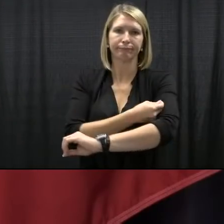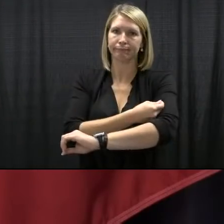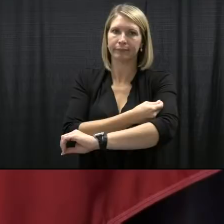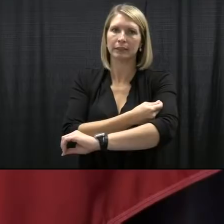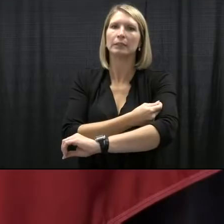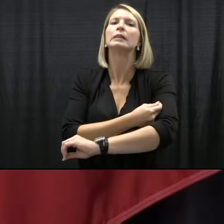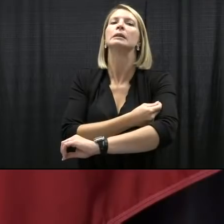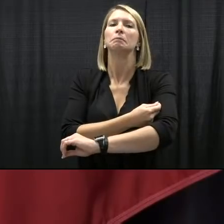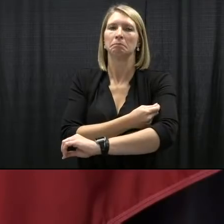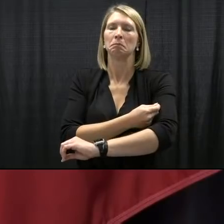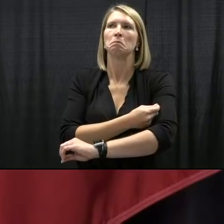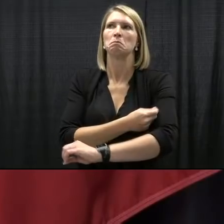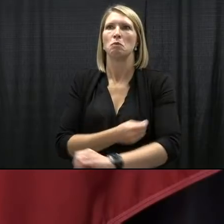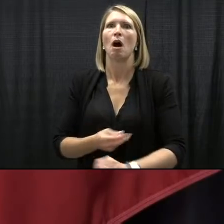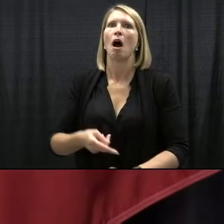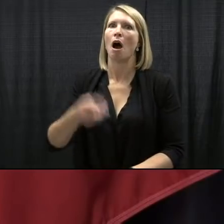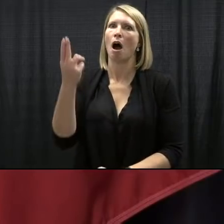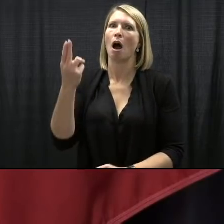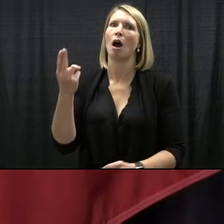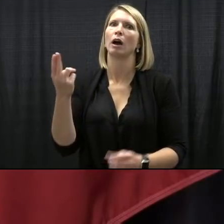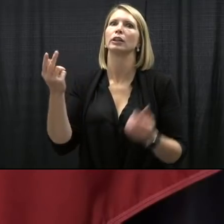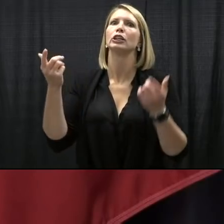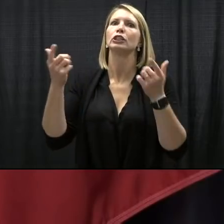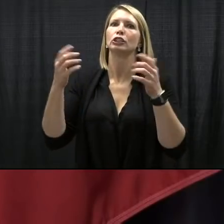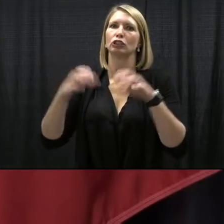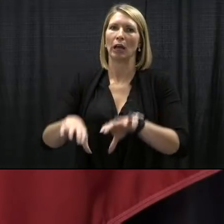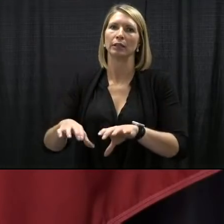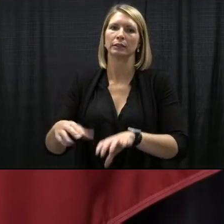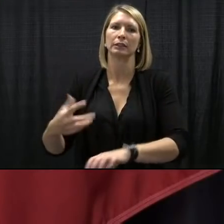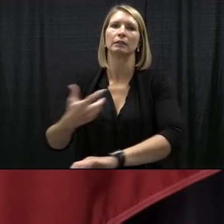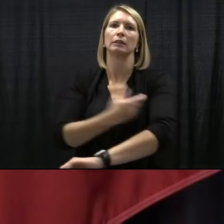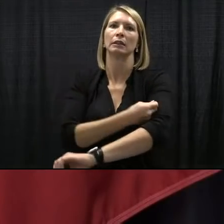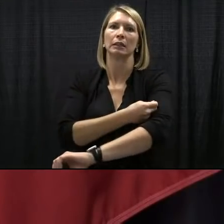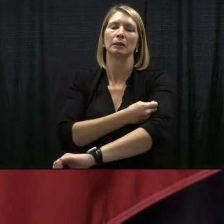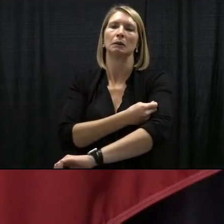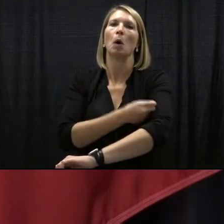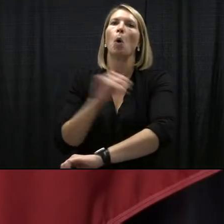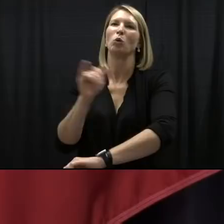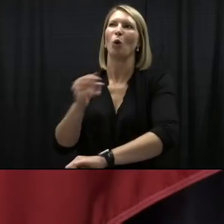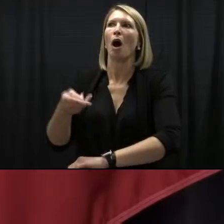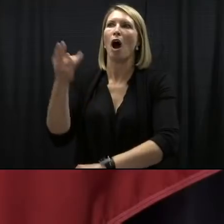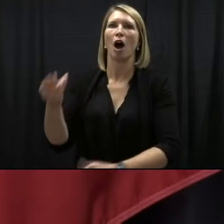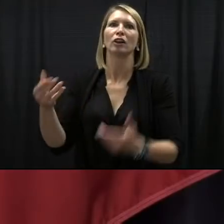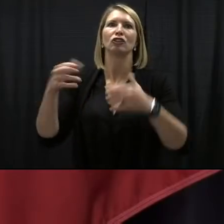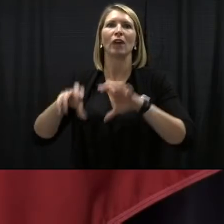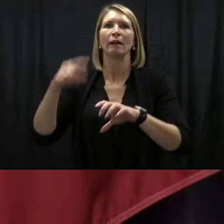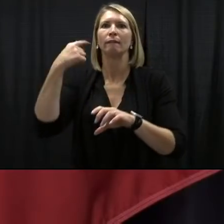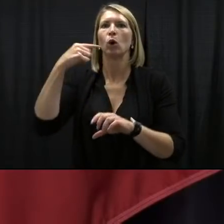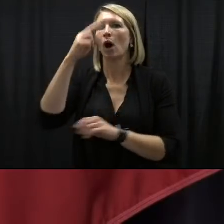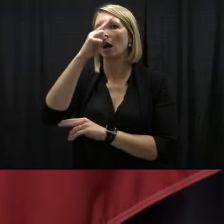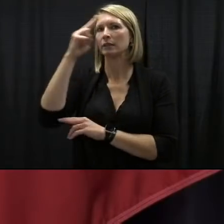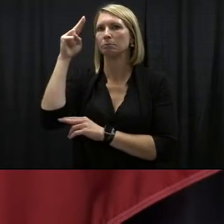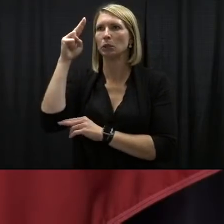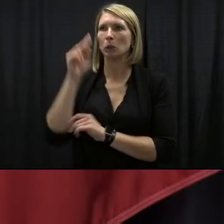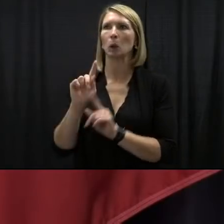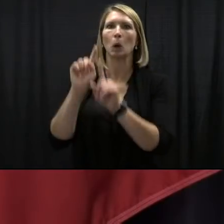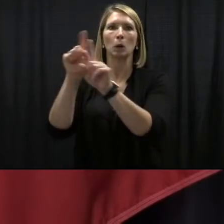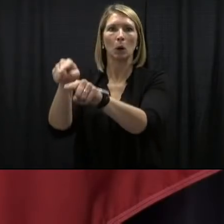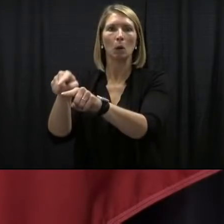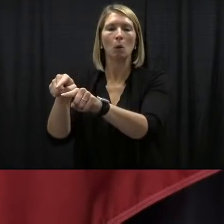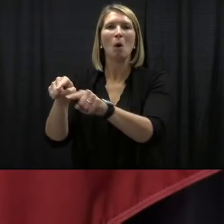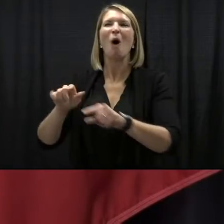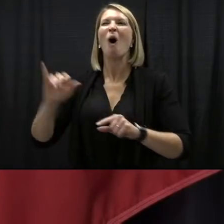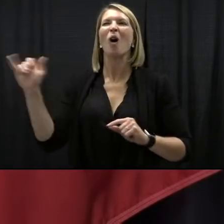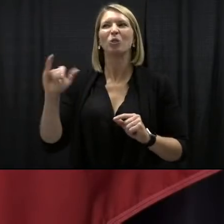likely to acquire COVID-19, 34 times more likely to be hospitalized with COVID-19, and 8 times more likely to die